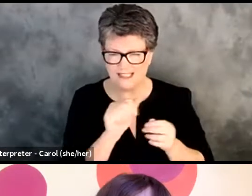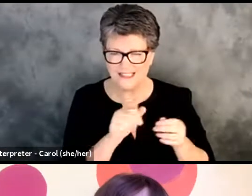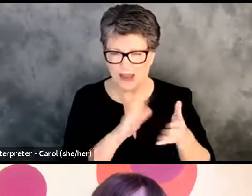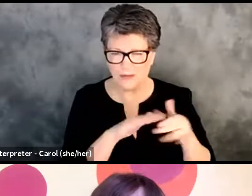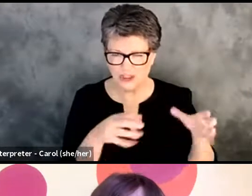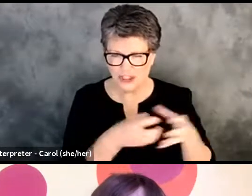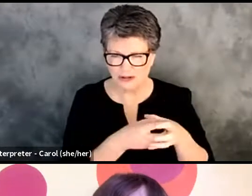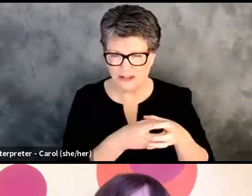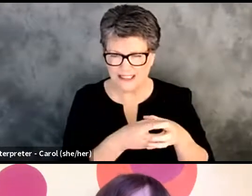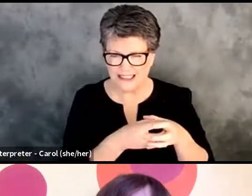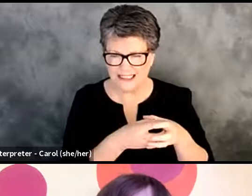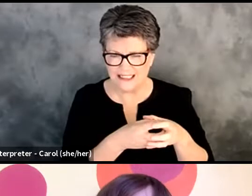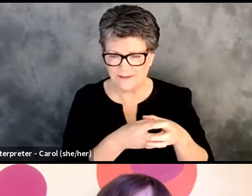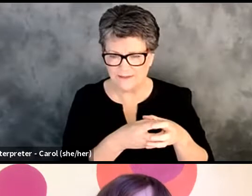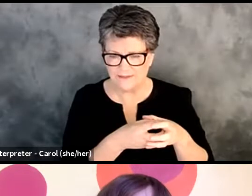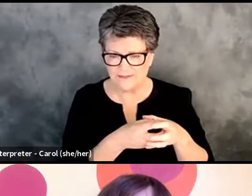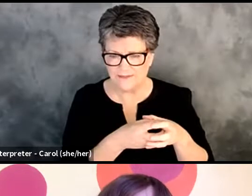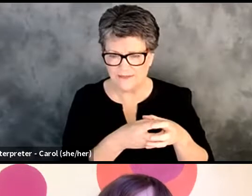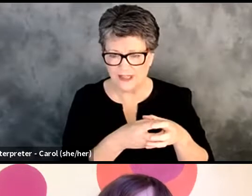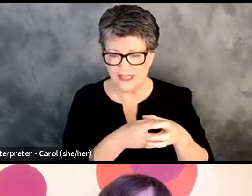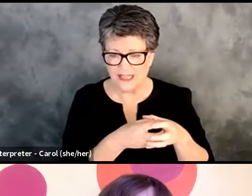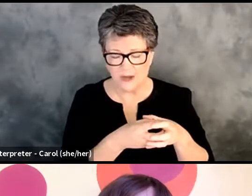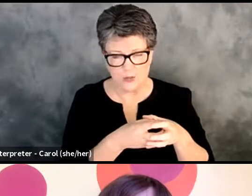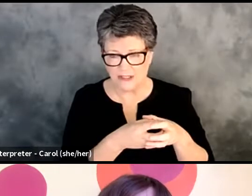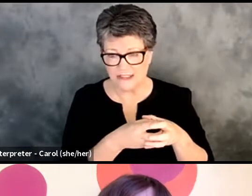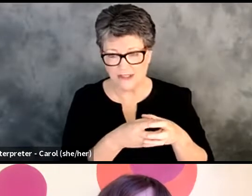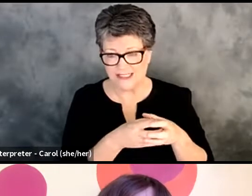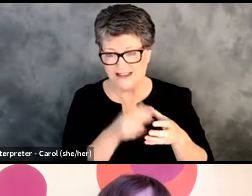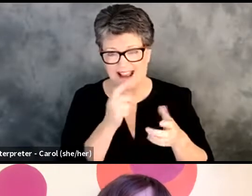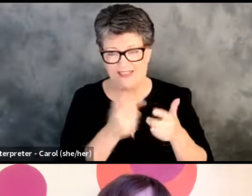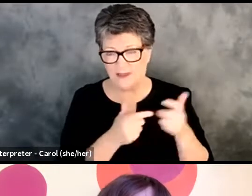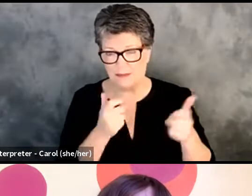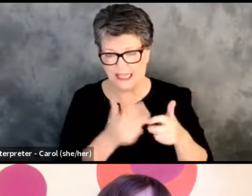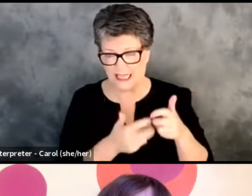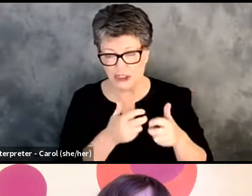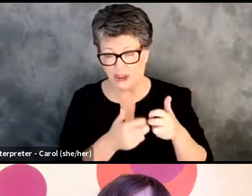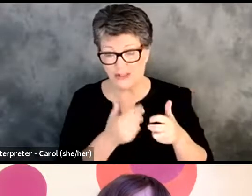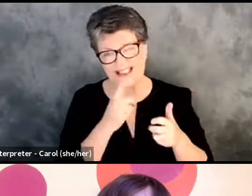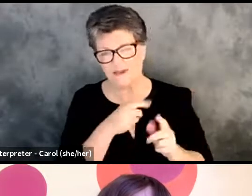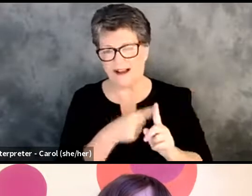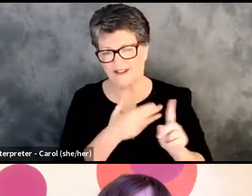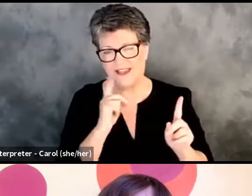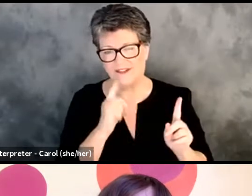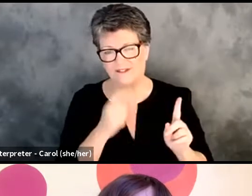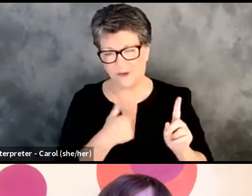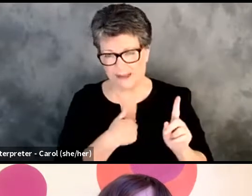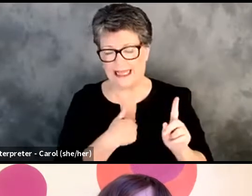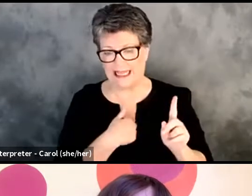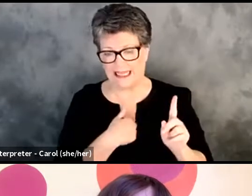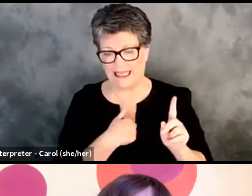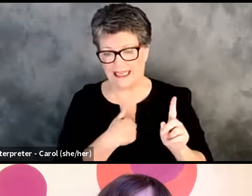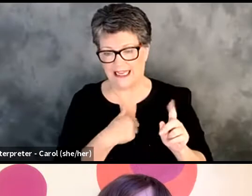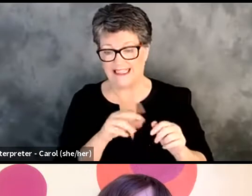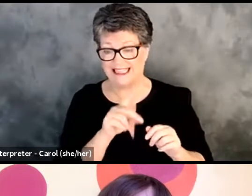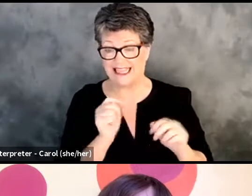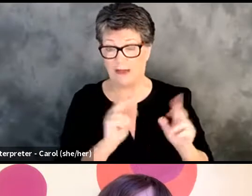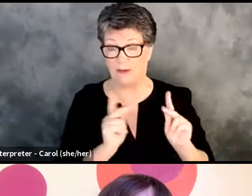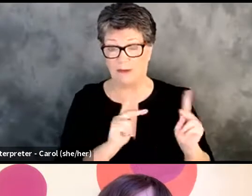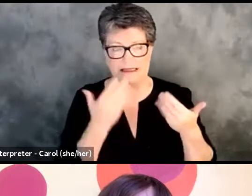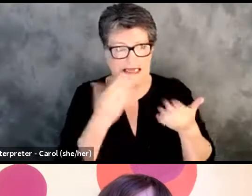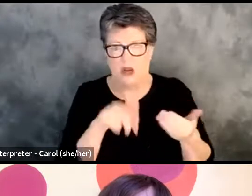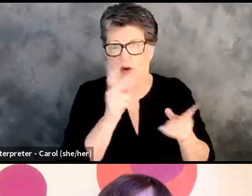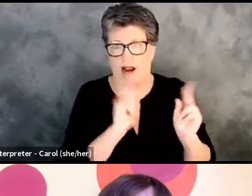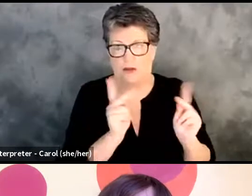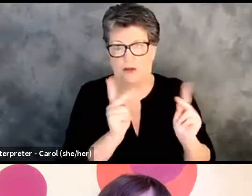which wasn't the big issue because that was a positive thing to meet other disabled people because I didn't know any others at